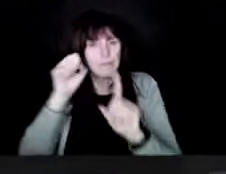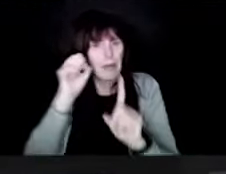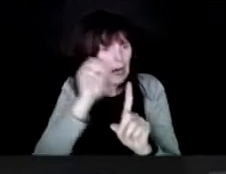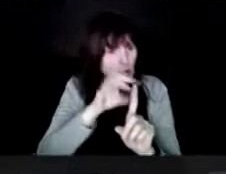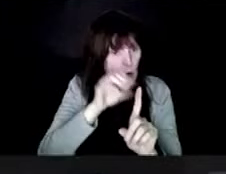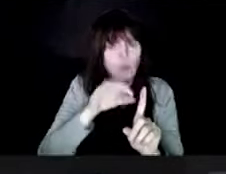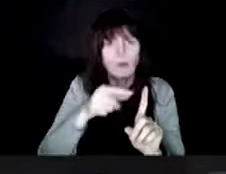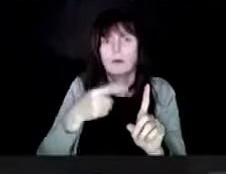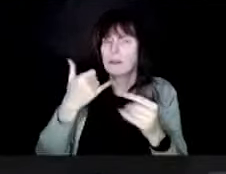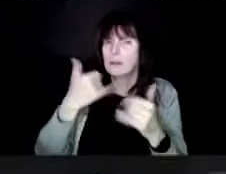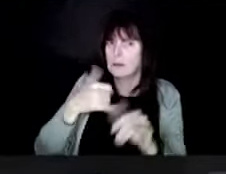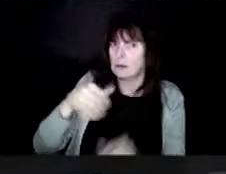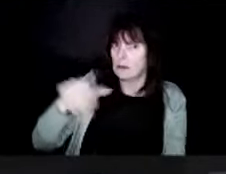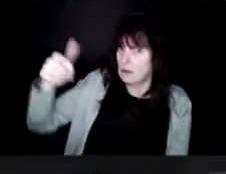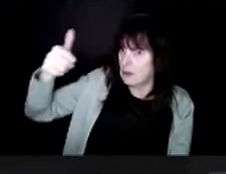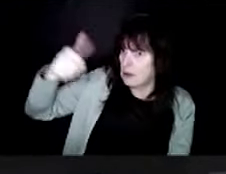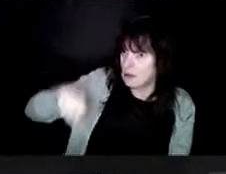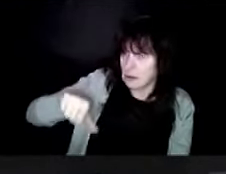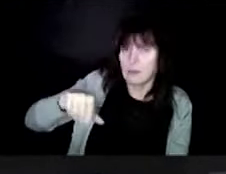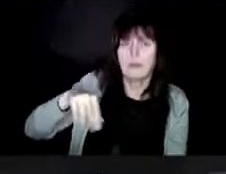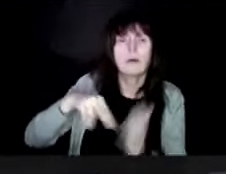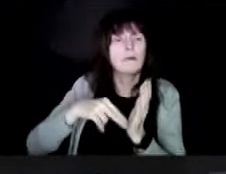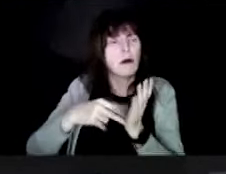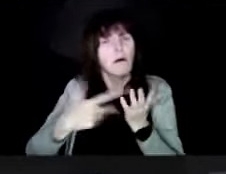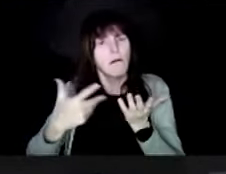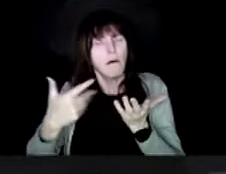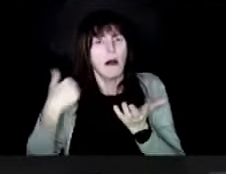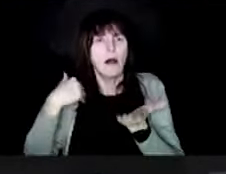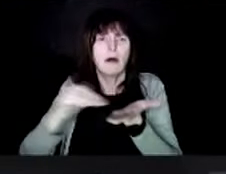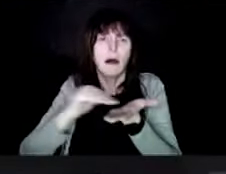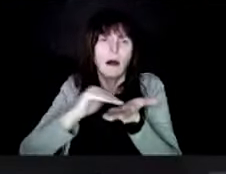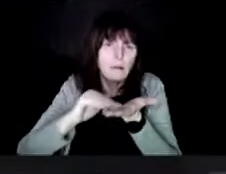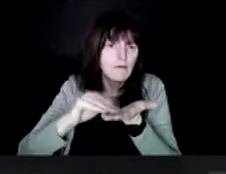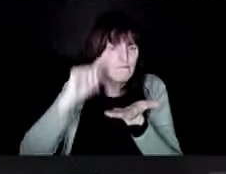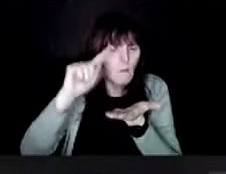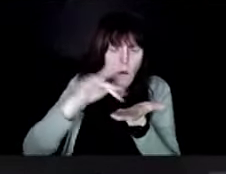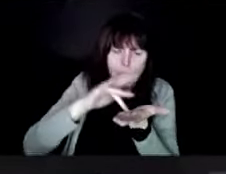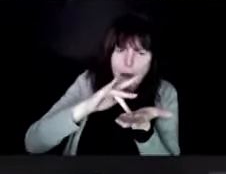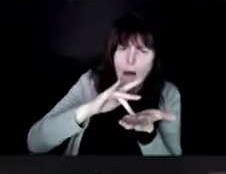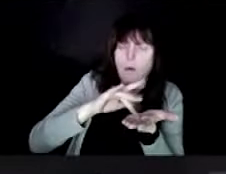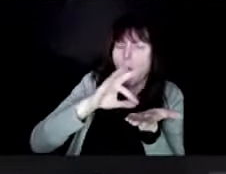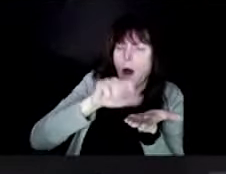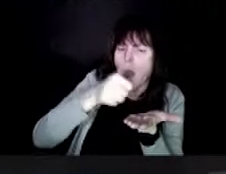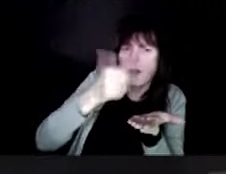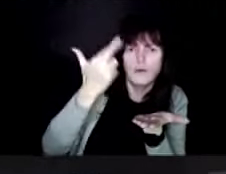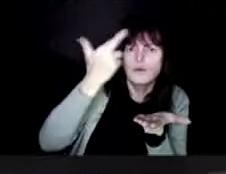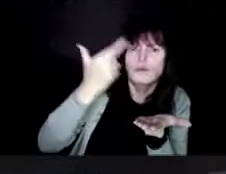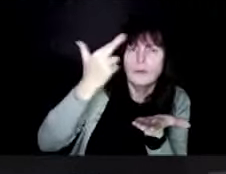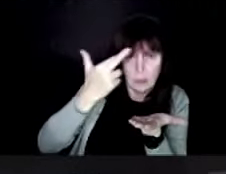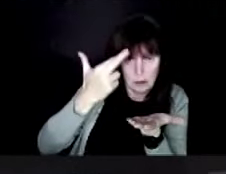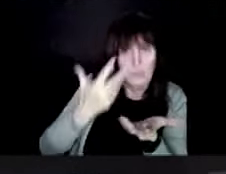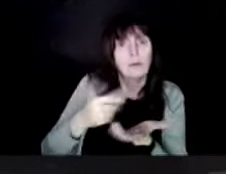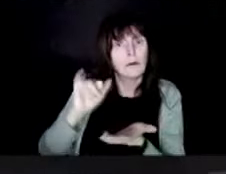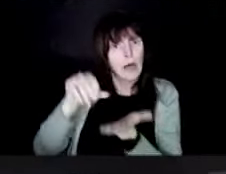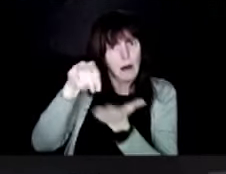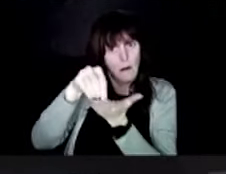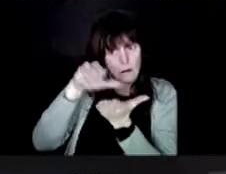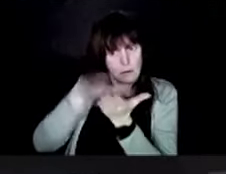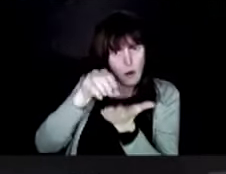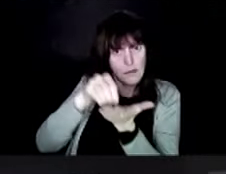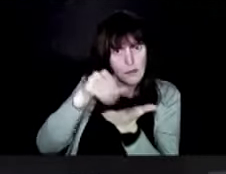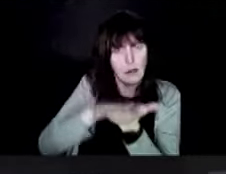in Ontario at present to document immunization. And historically, it's never been a mandatory. So I think there's